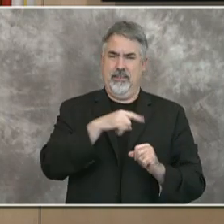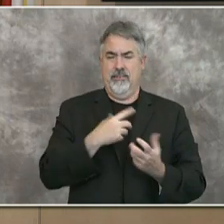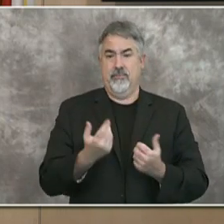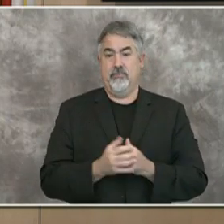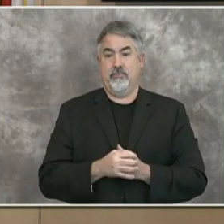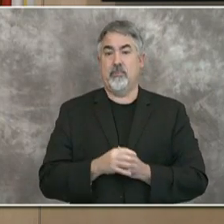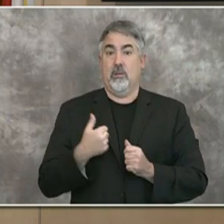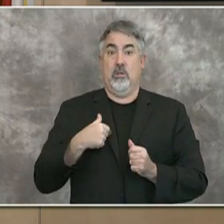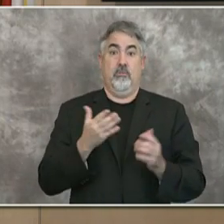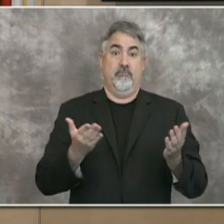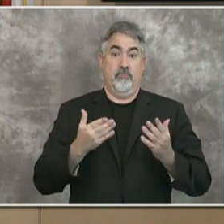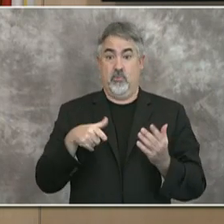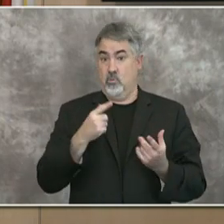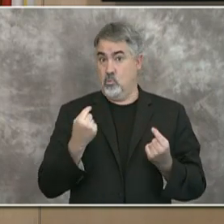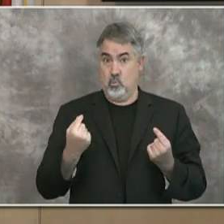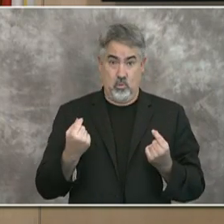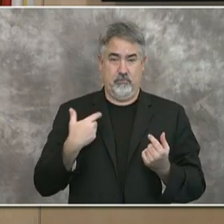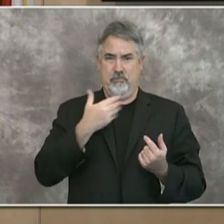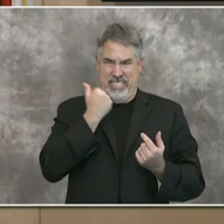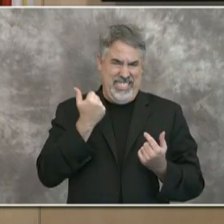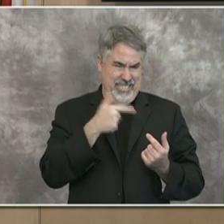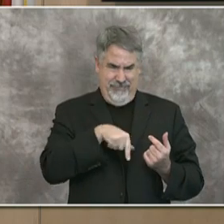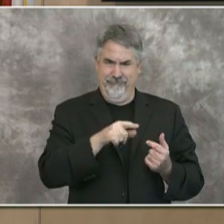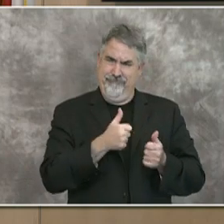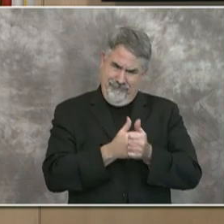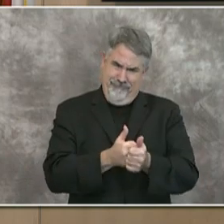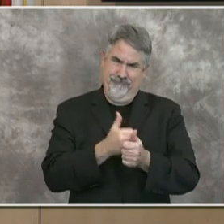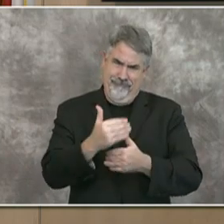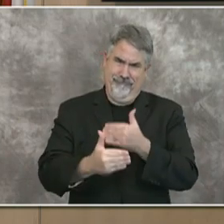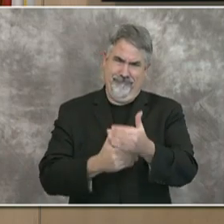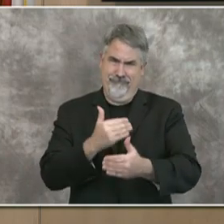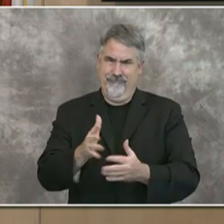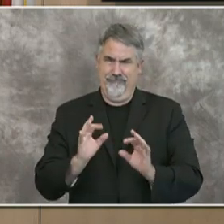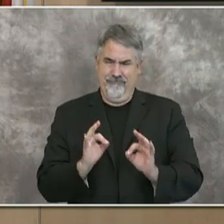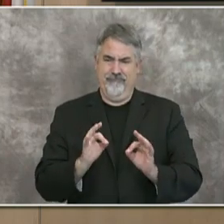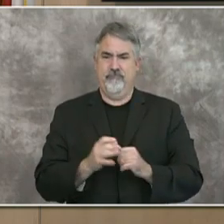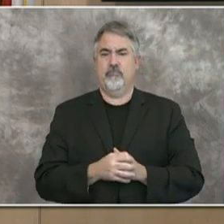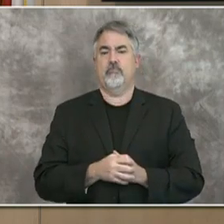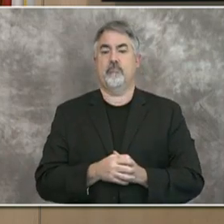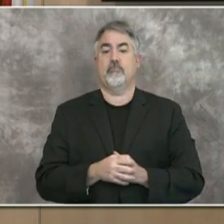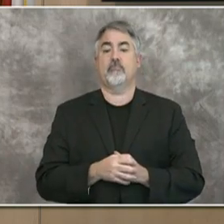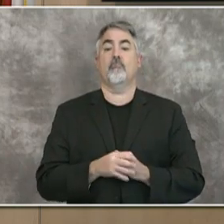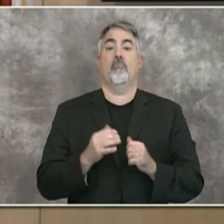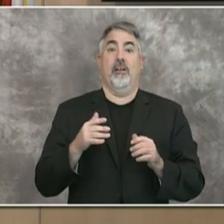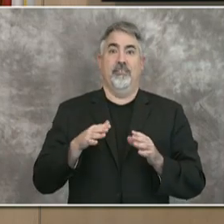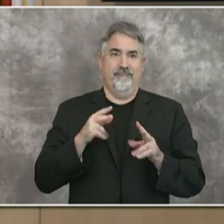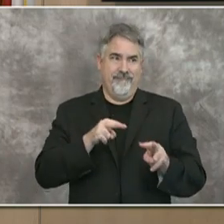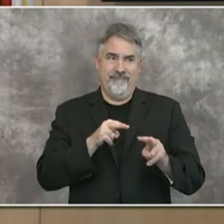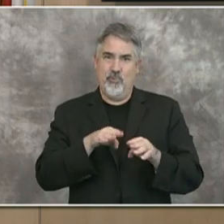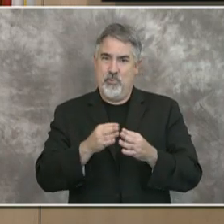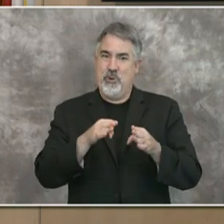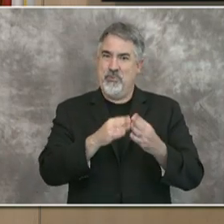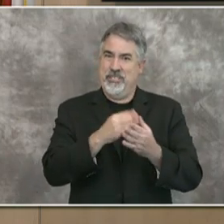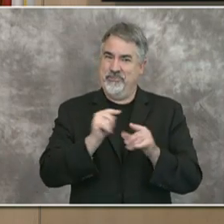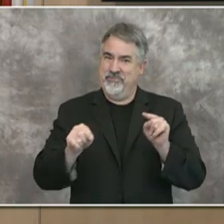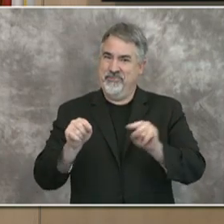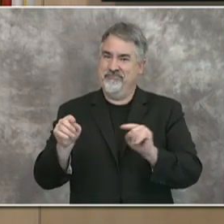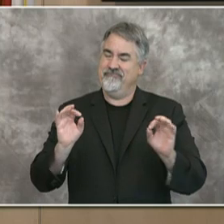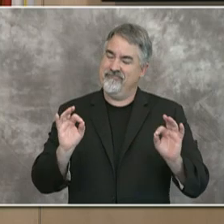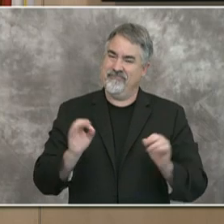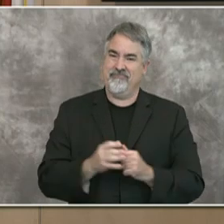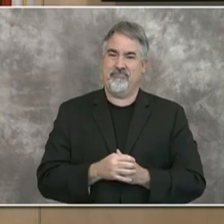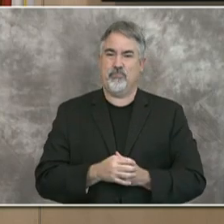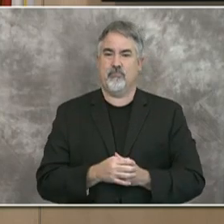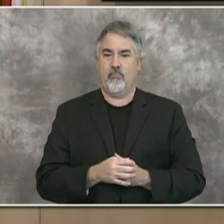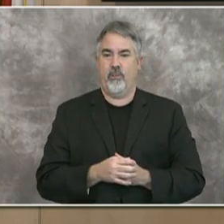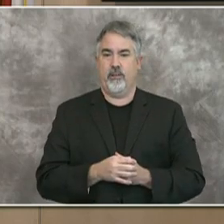level best to prepare for the day that our businesses can expand and the number of places that can be open, understanding all the parameters that will have to be